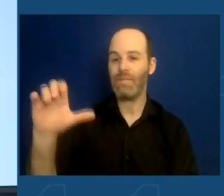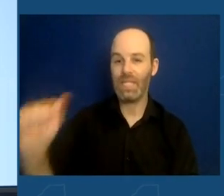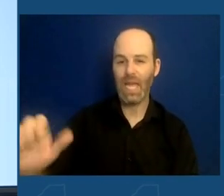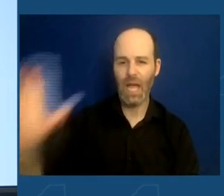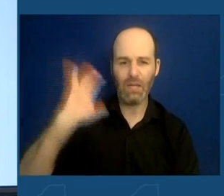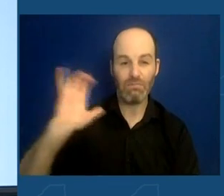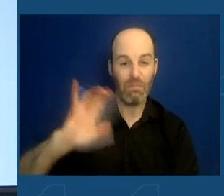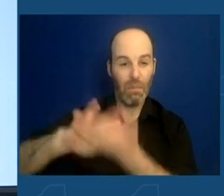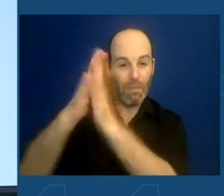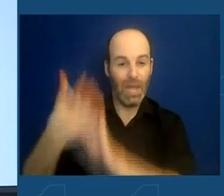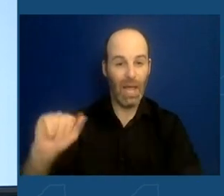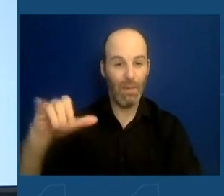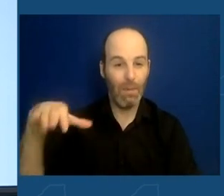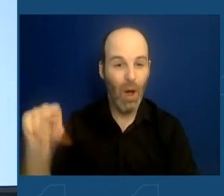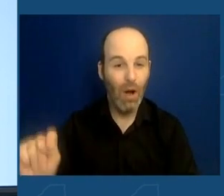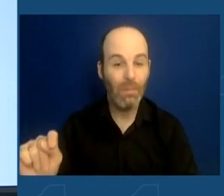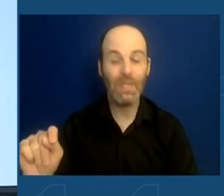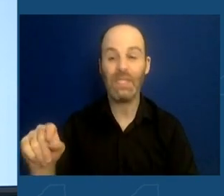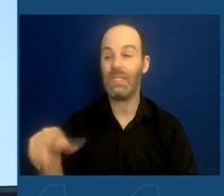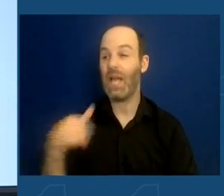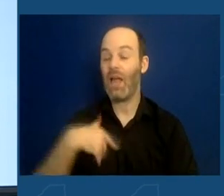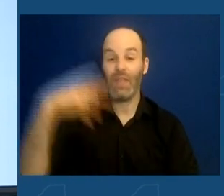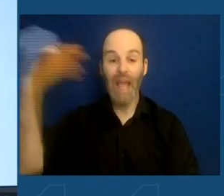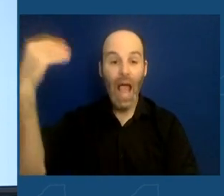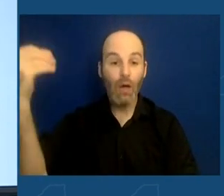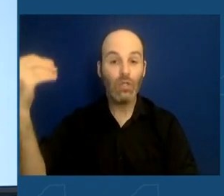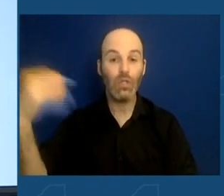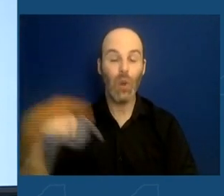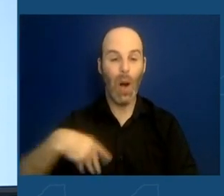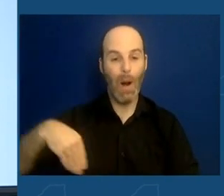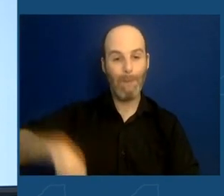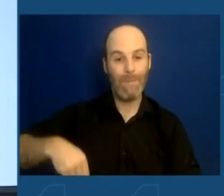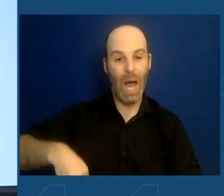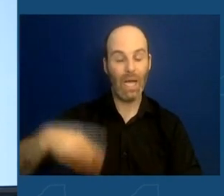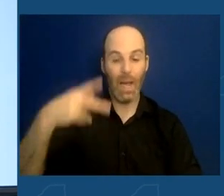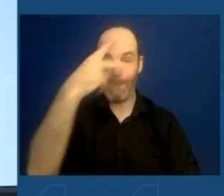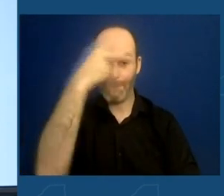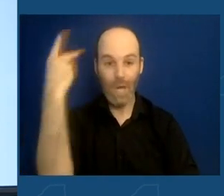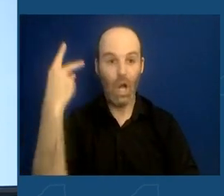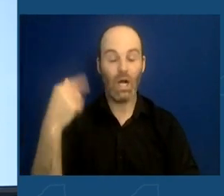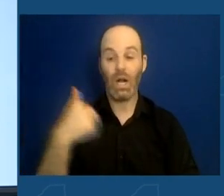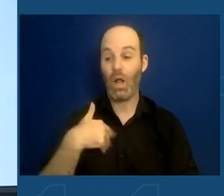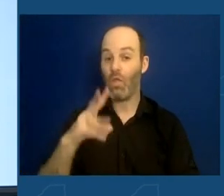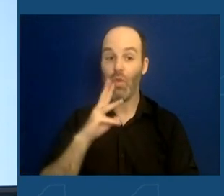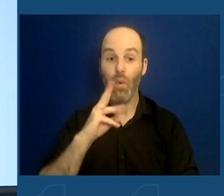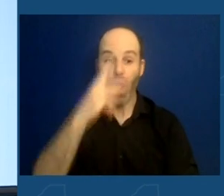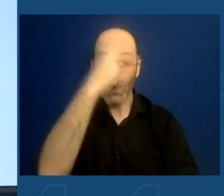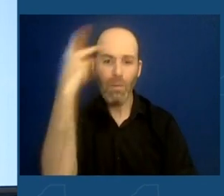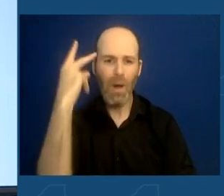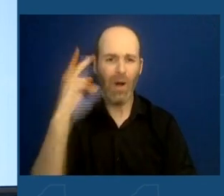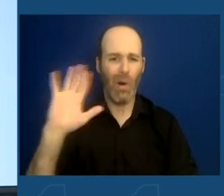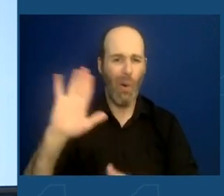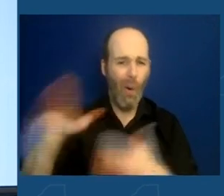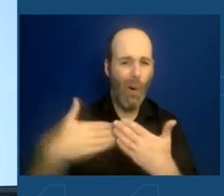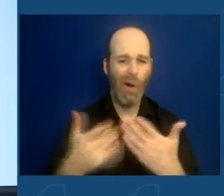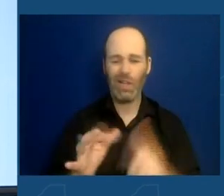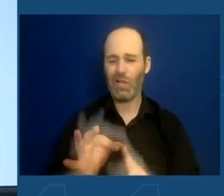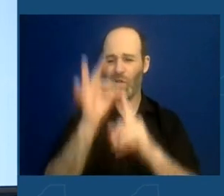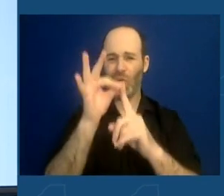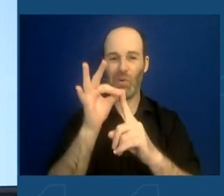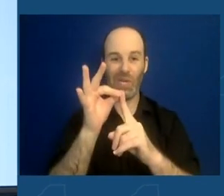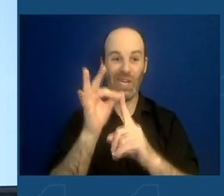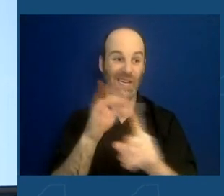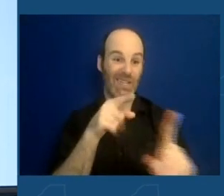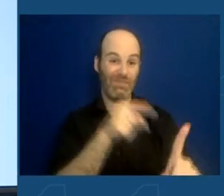apartments, and the Outdoor Pocket Park, the Water Park. And these are all unique destinations that we're already